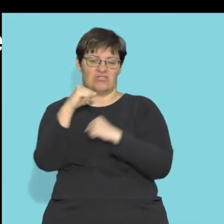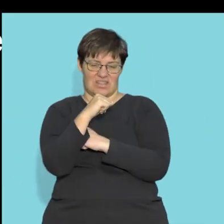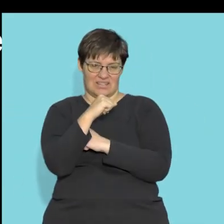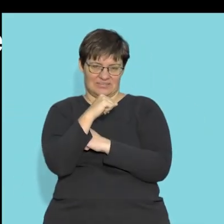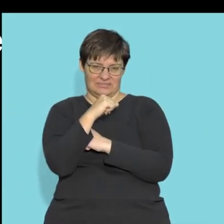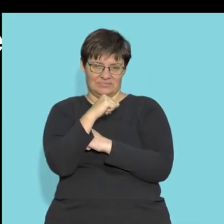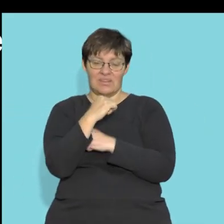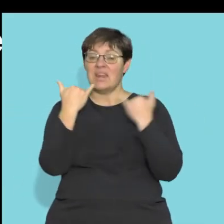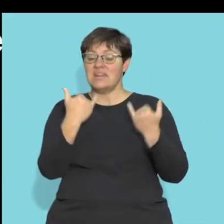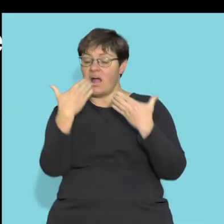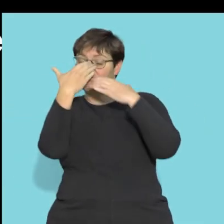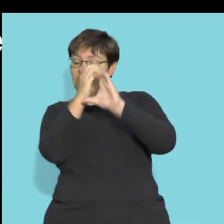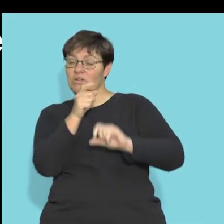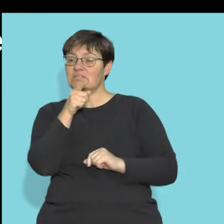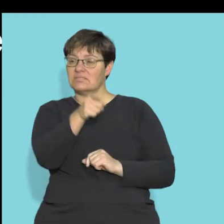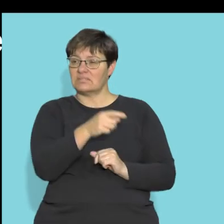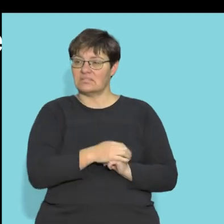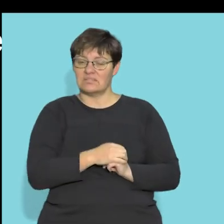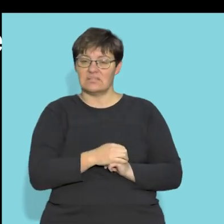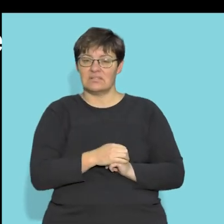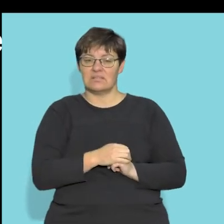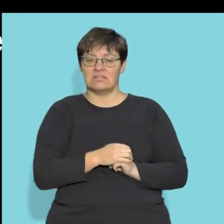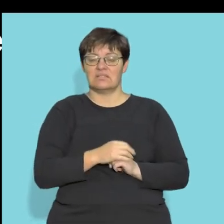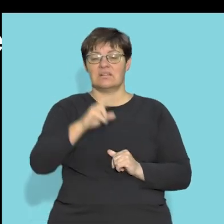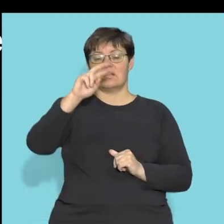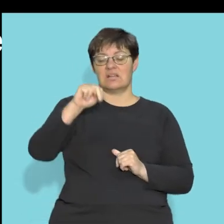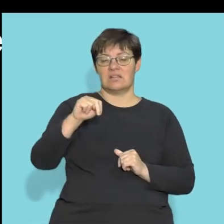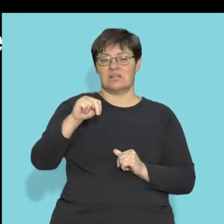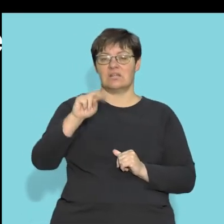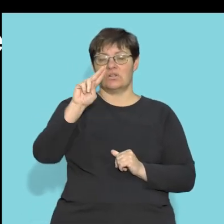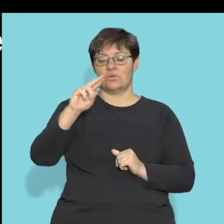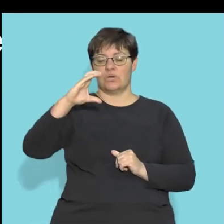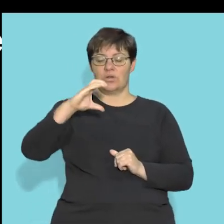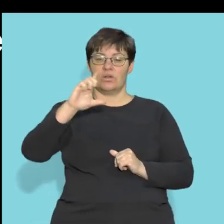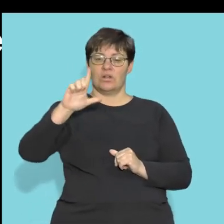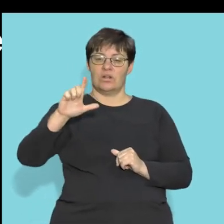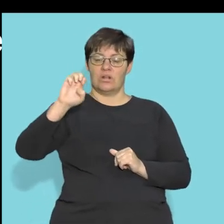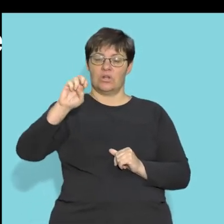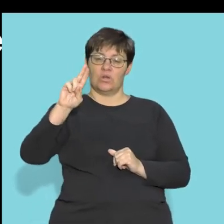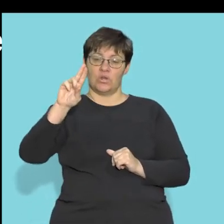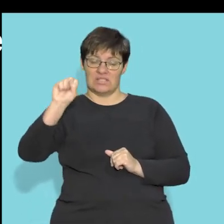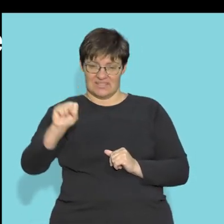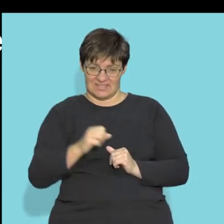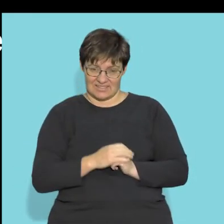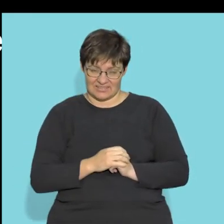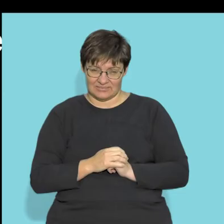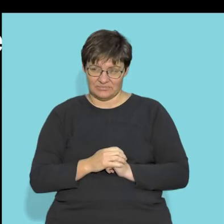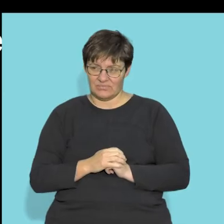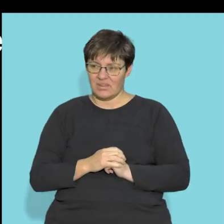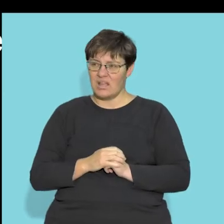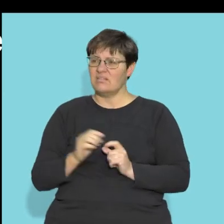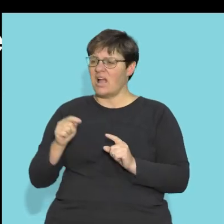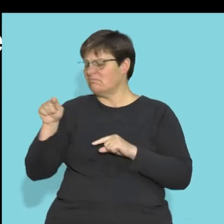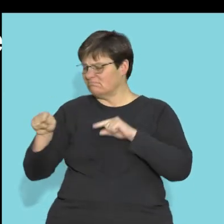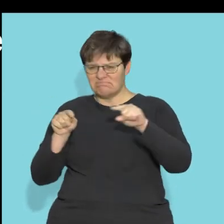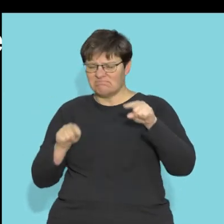going to look now, right, at the structure called the nucleus. There are a variety of structures that are going